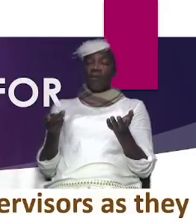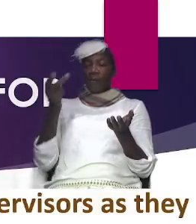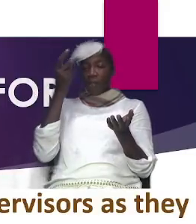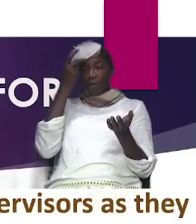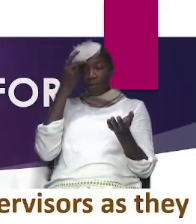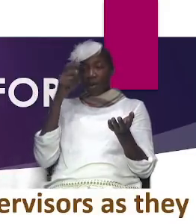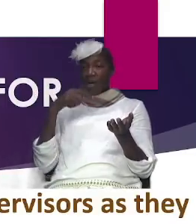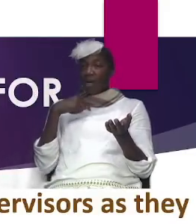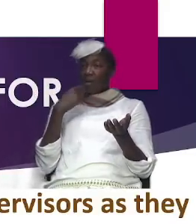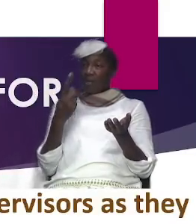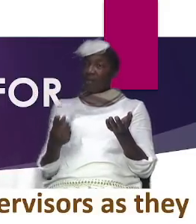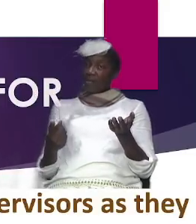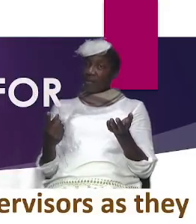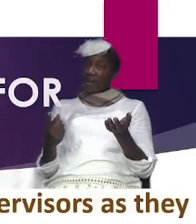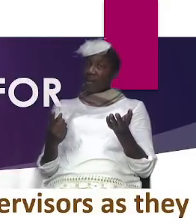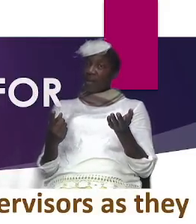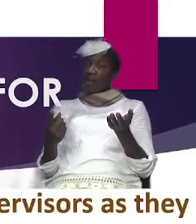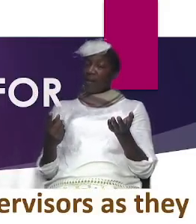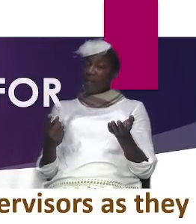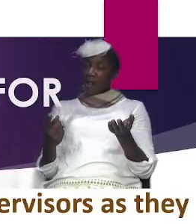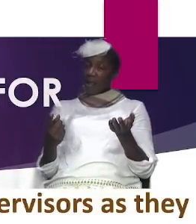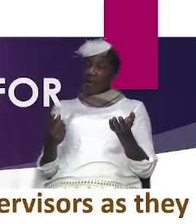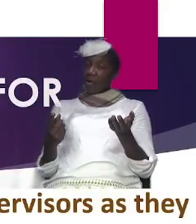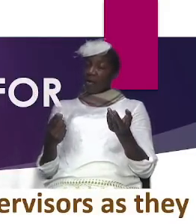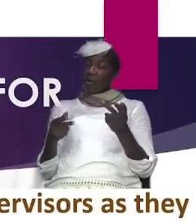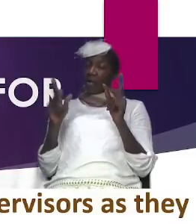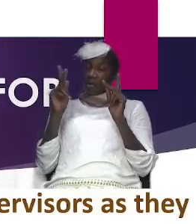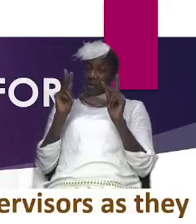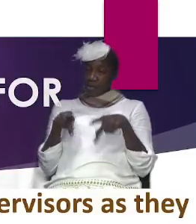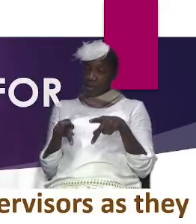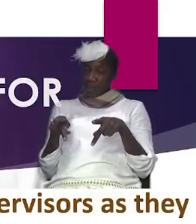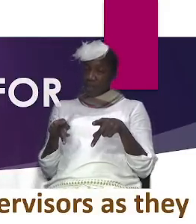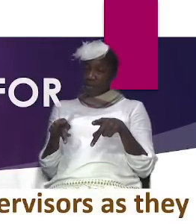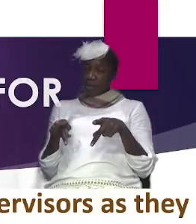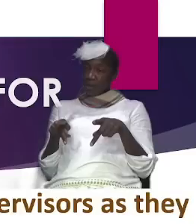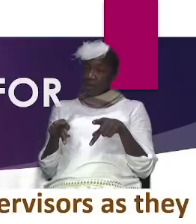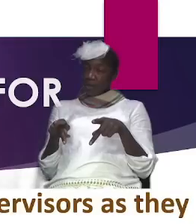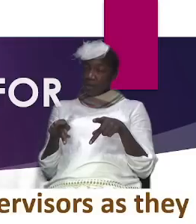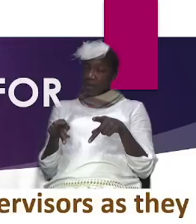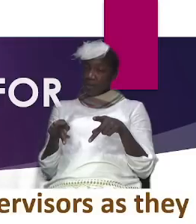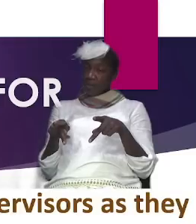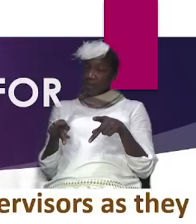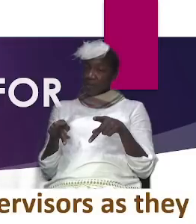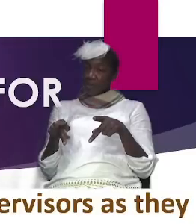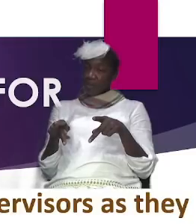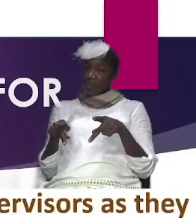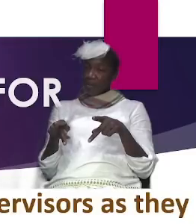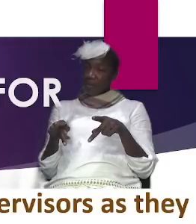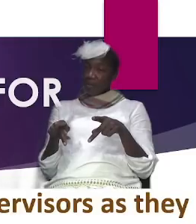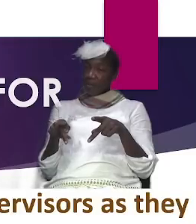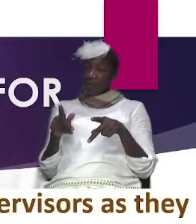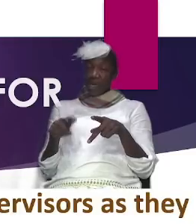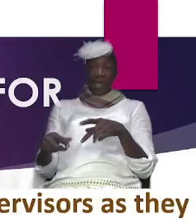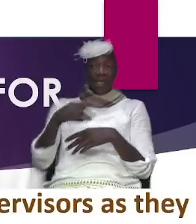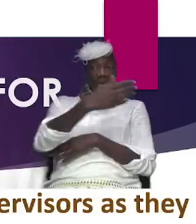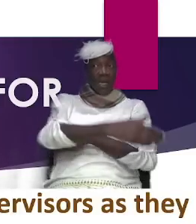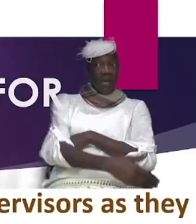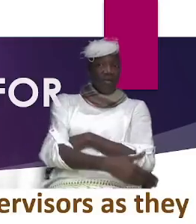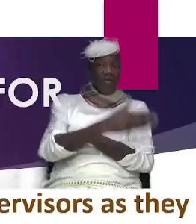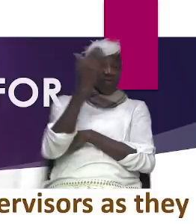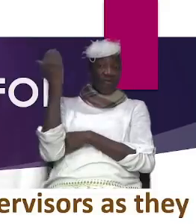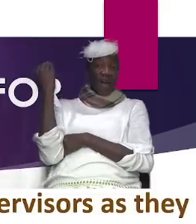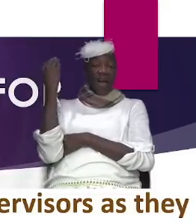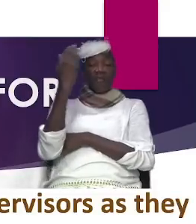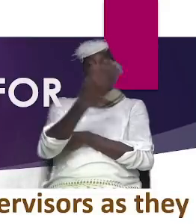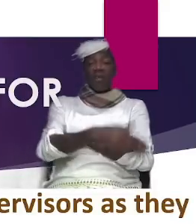to people who were in their secular environment, although it is rough and all of these